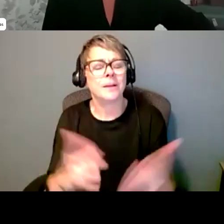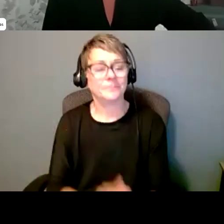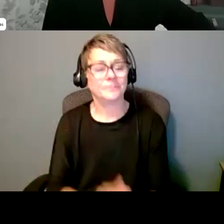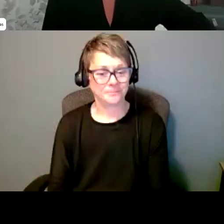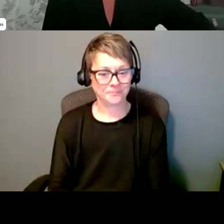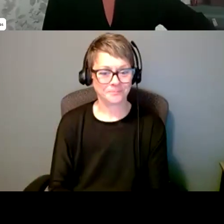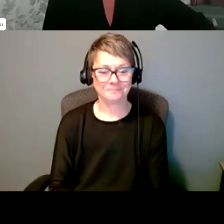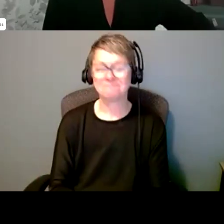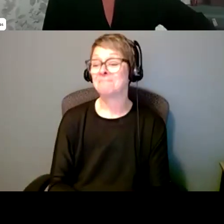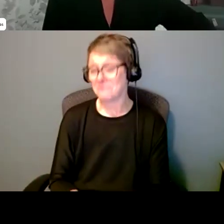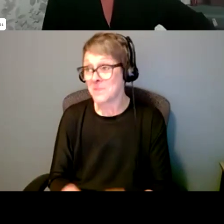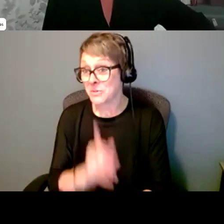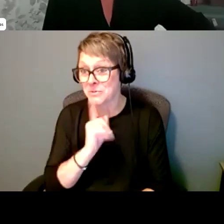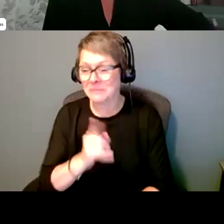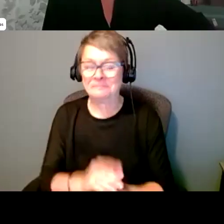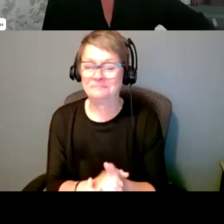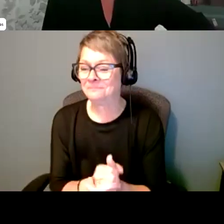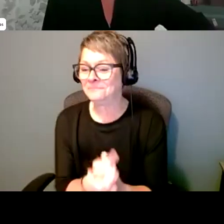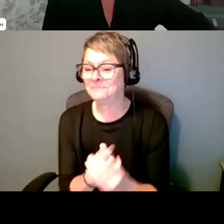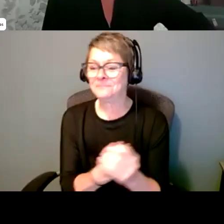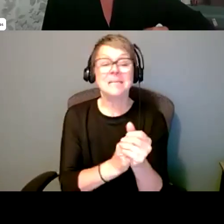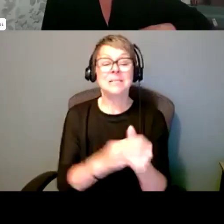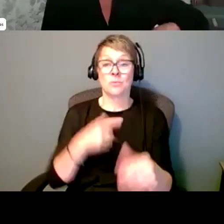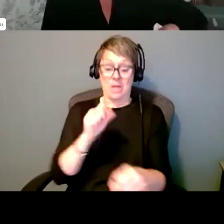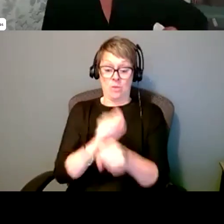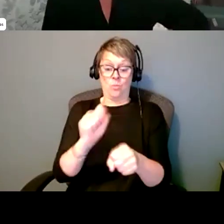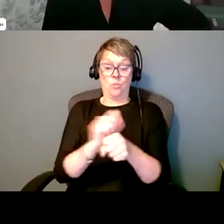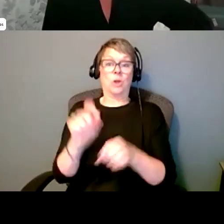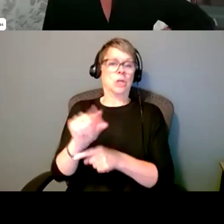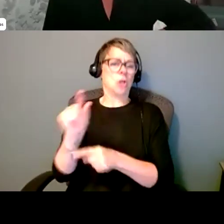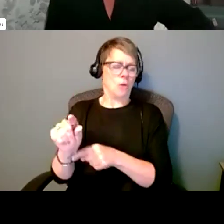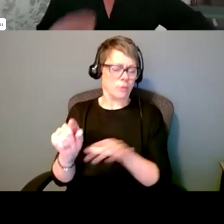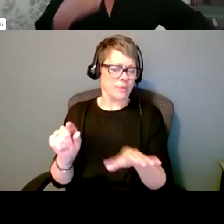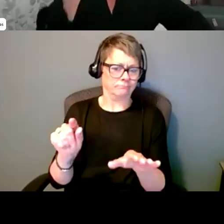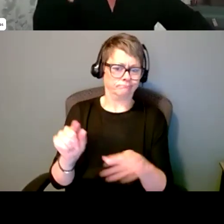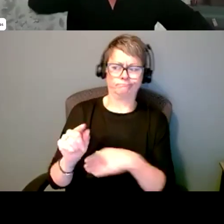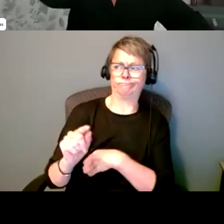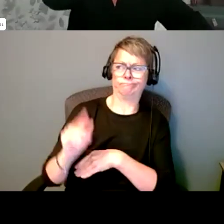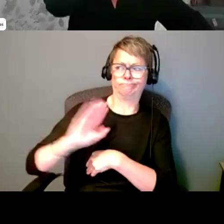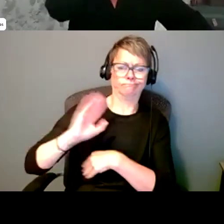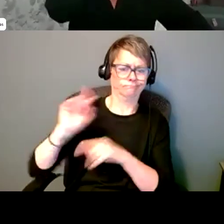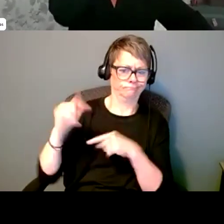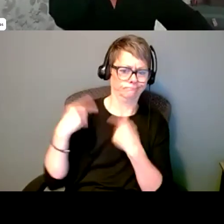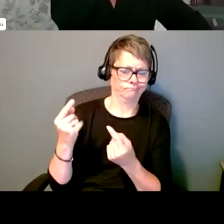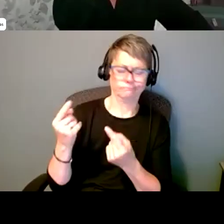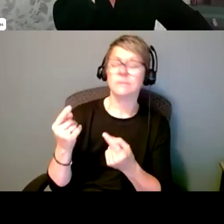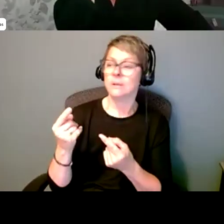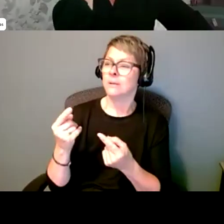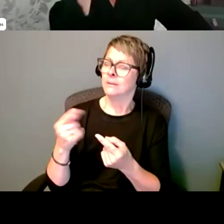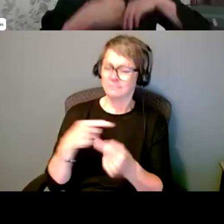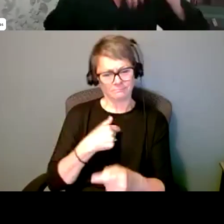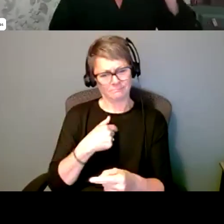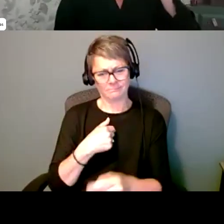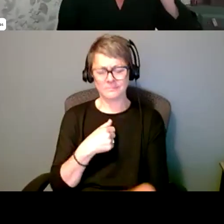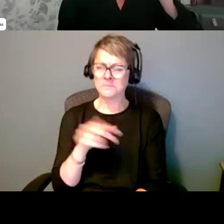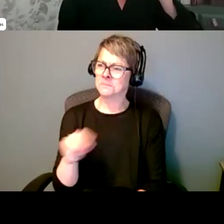Sure. So, I worked in government, as I mentioned earlier, and I always was surprised by the fact